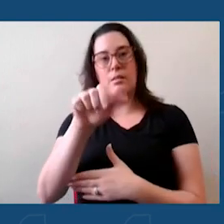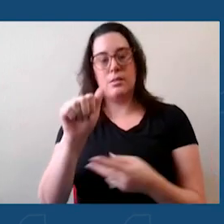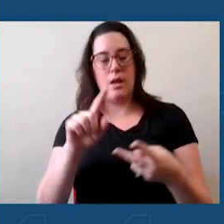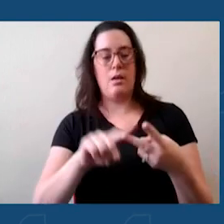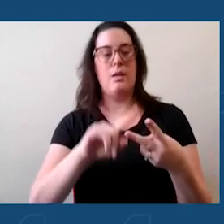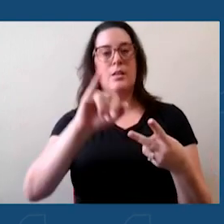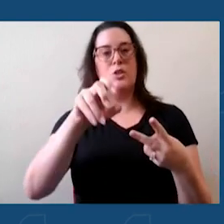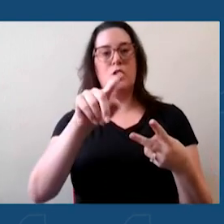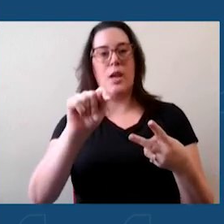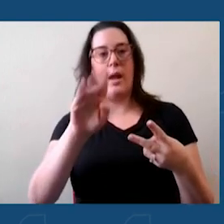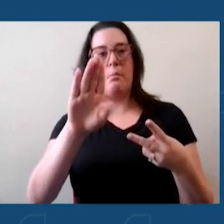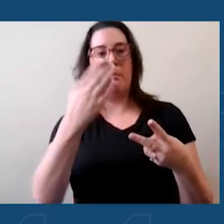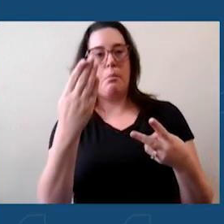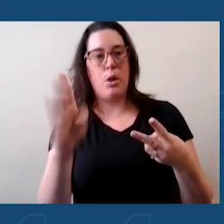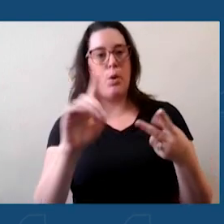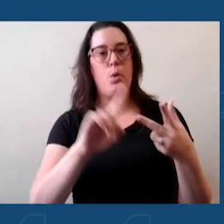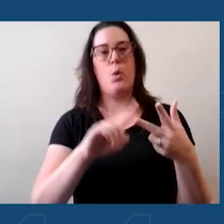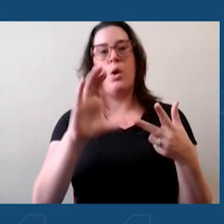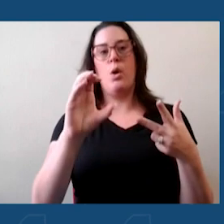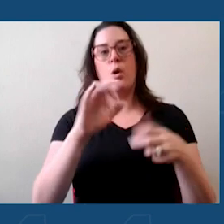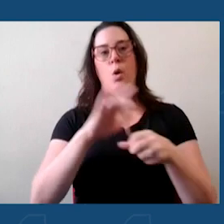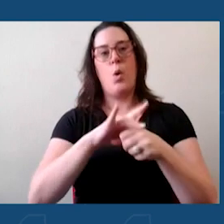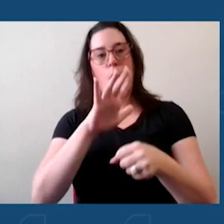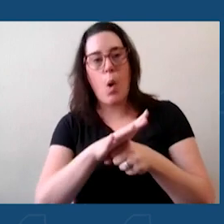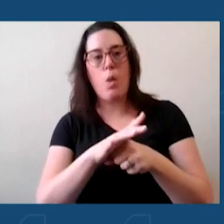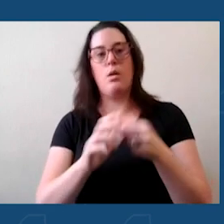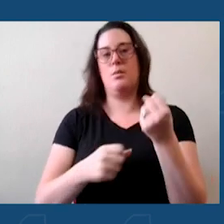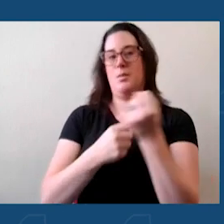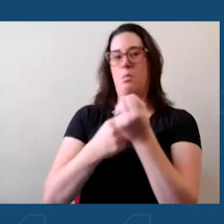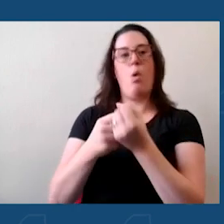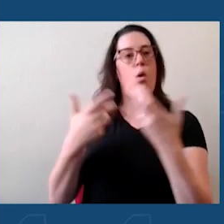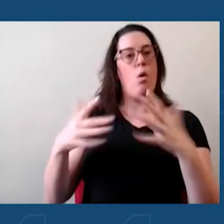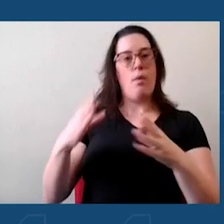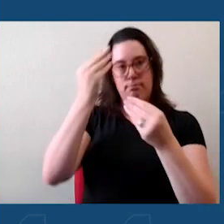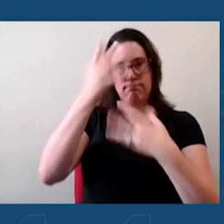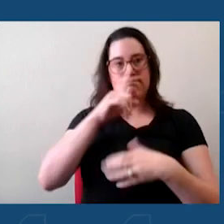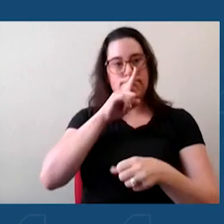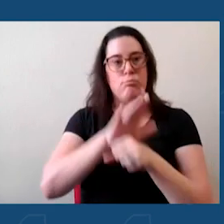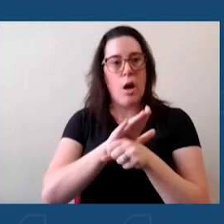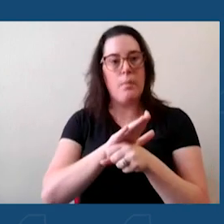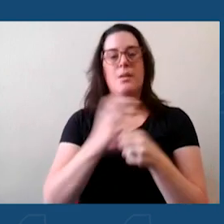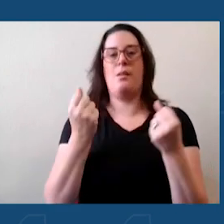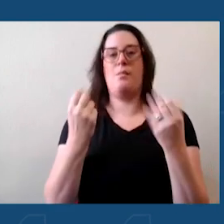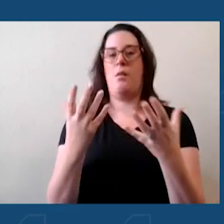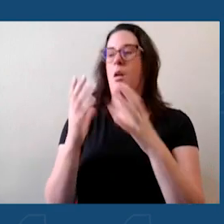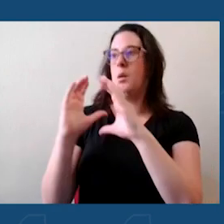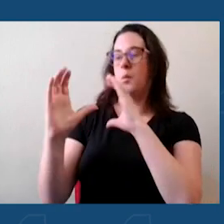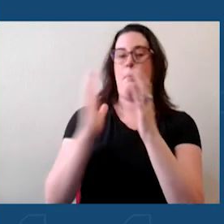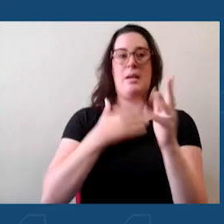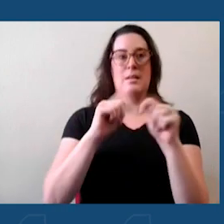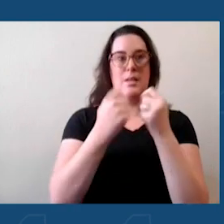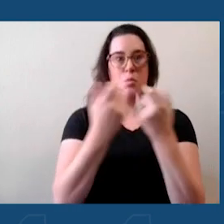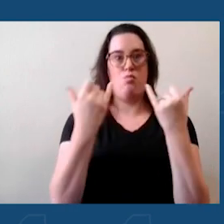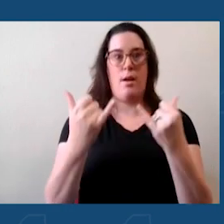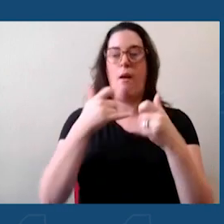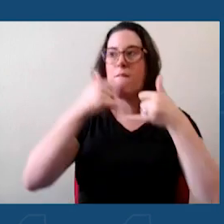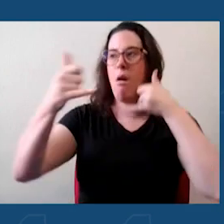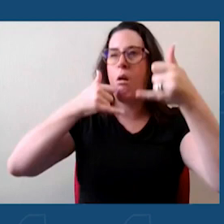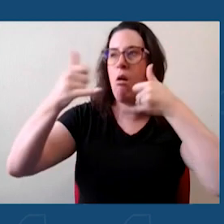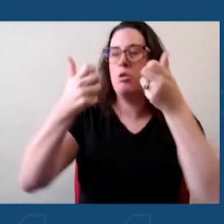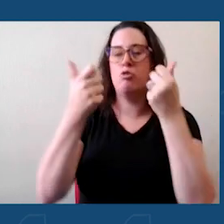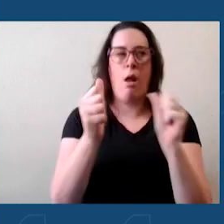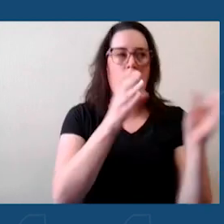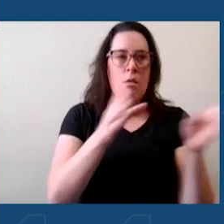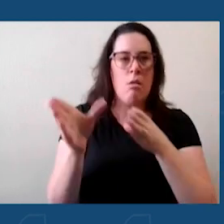their support. And we are contacting many other organizations. Literally, as we speak, my team is on the phone right now, just lining up the resources so we can